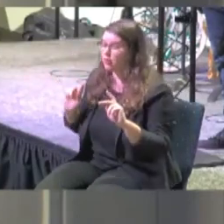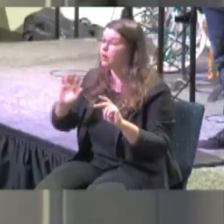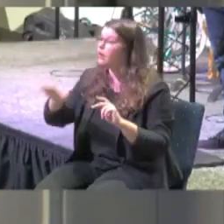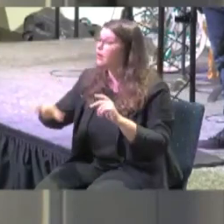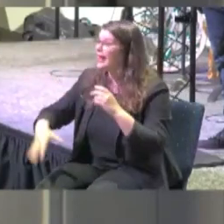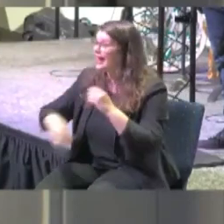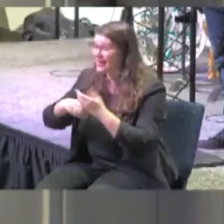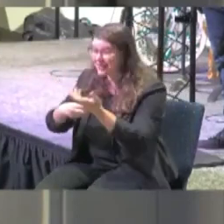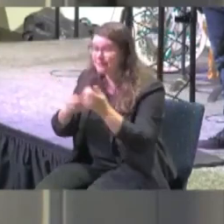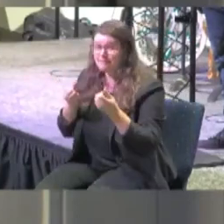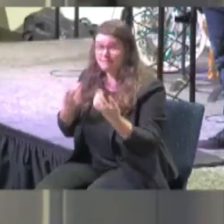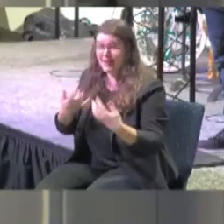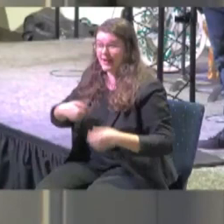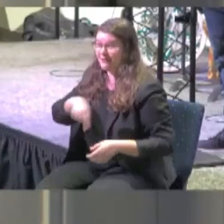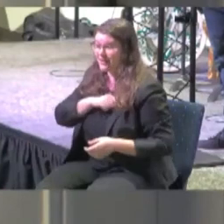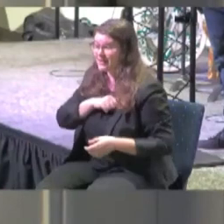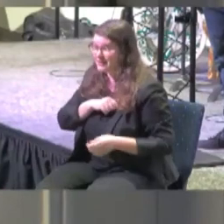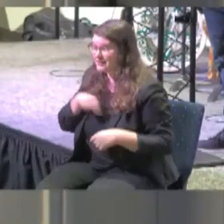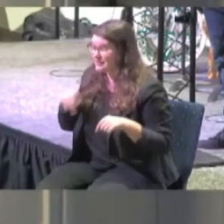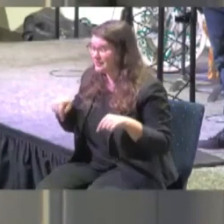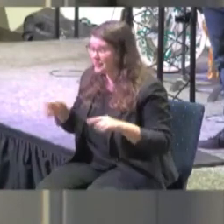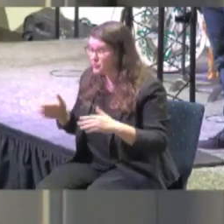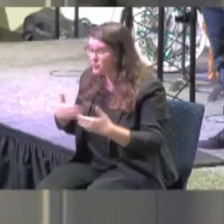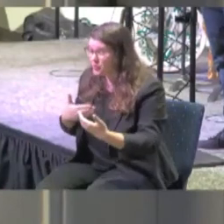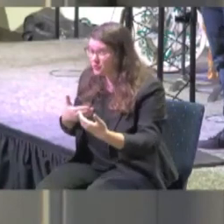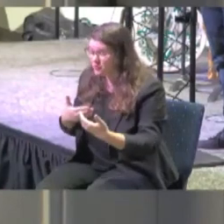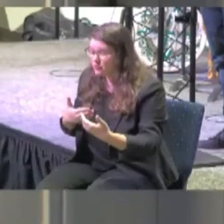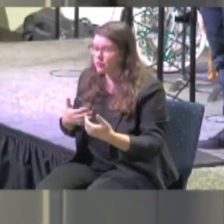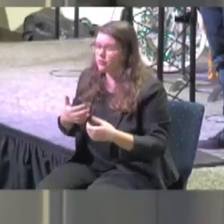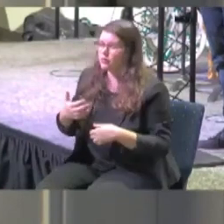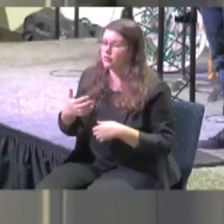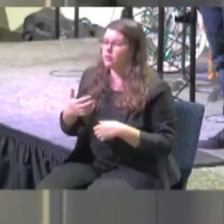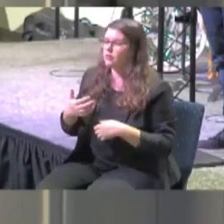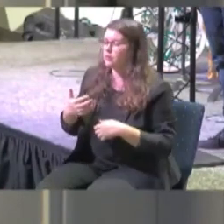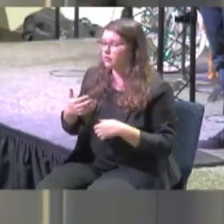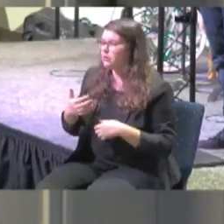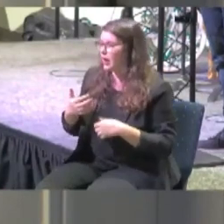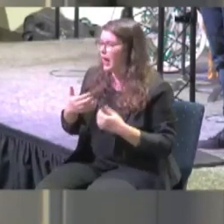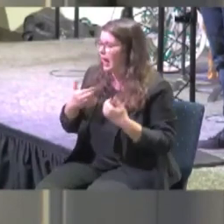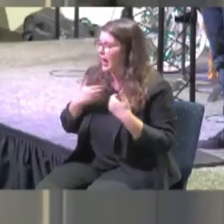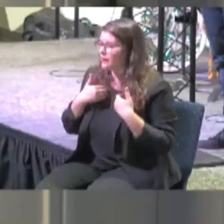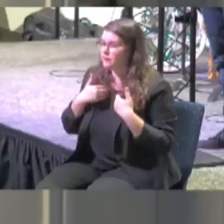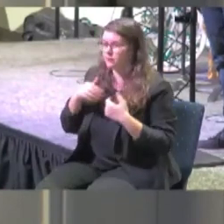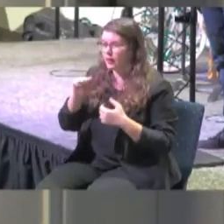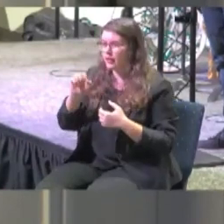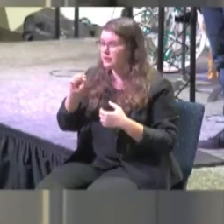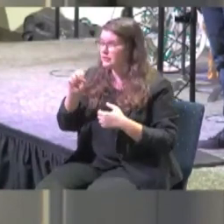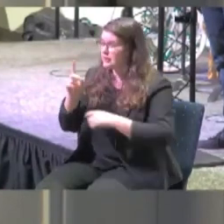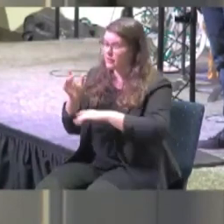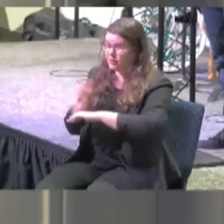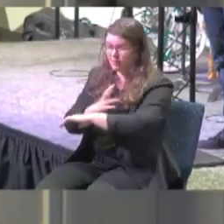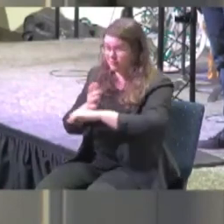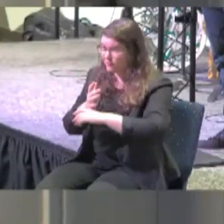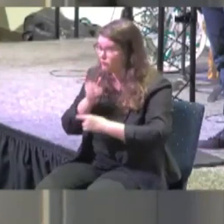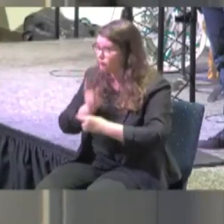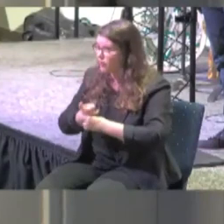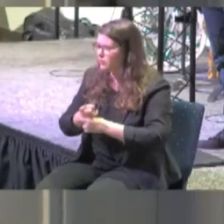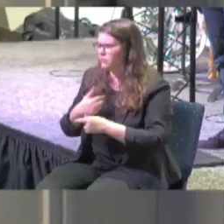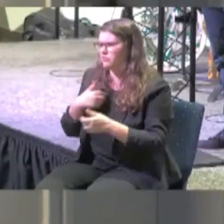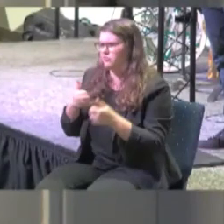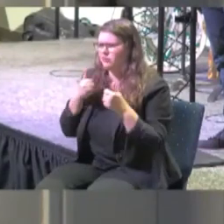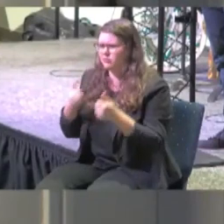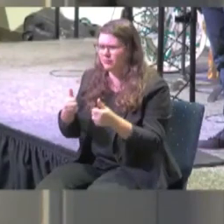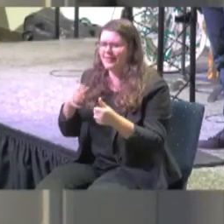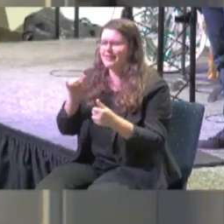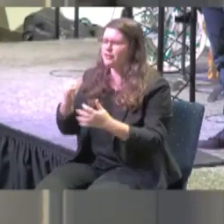many of us, and I'm certain that many of us in this room know that they're in some sense on the autism spectrum. And I'd love that be perceived as a